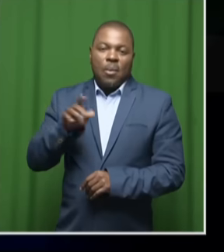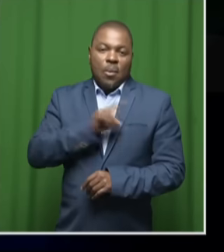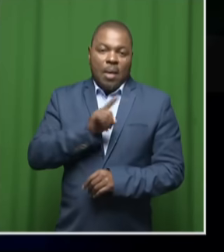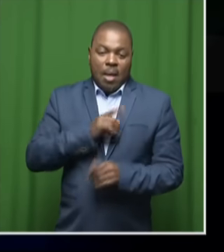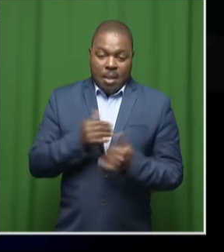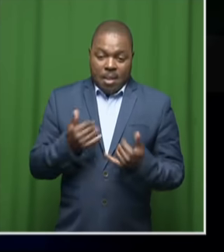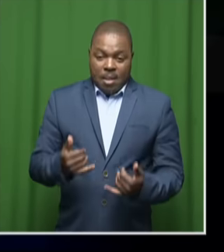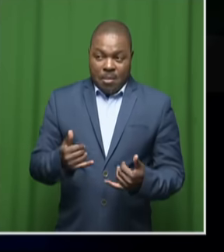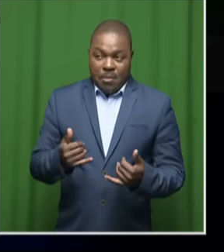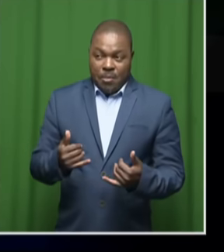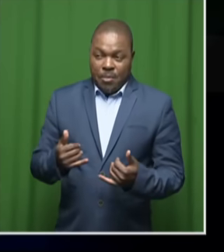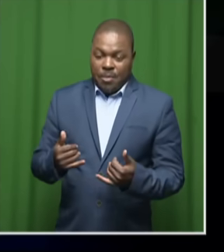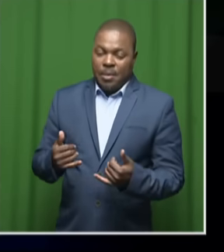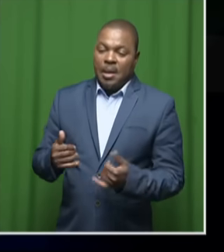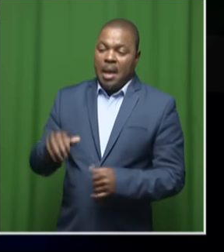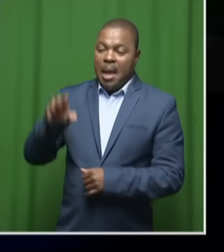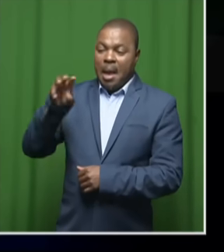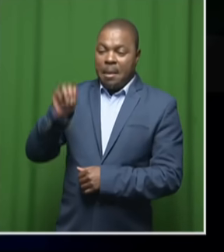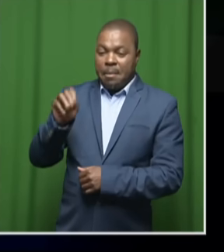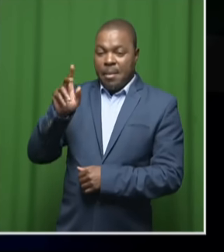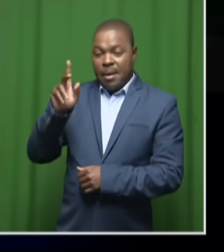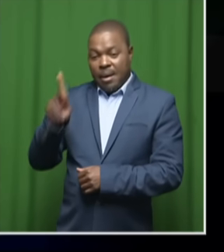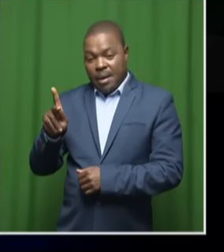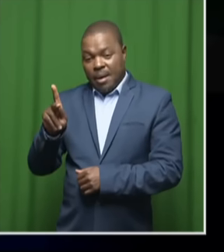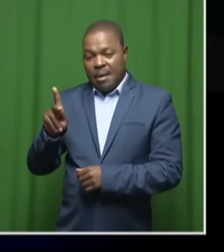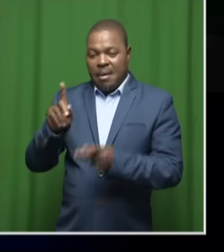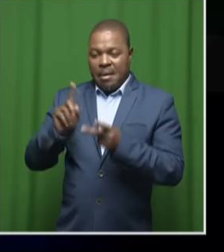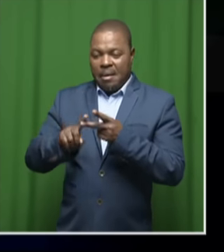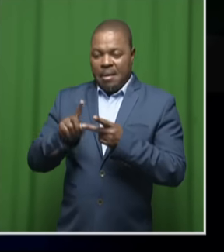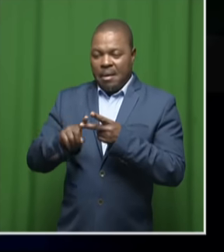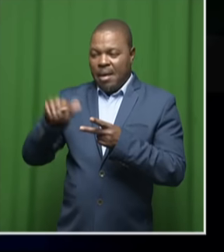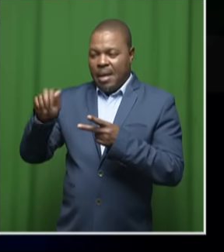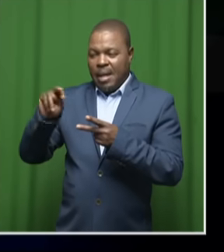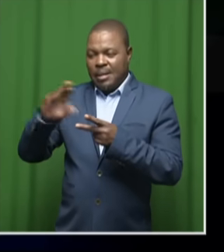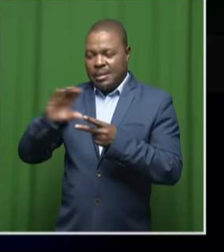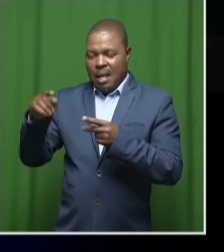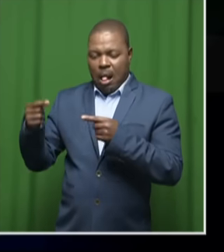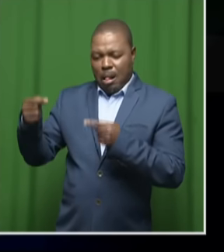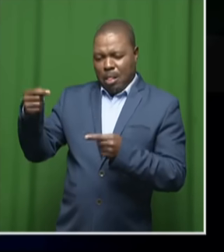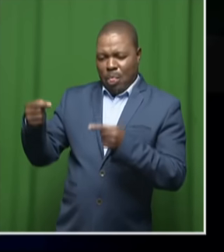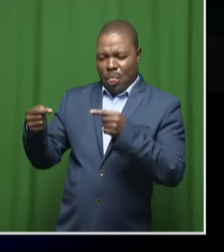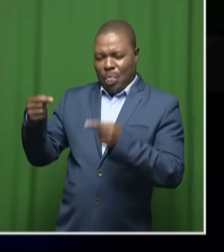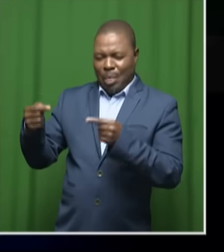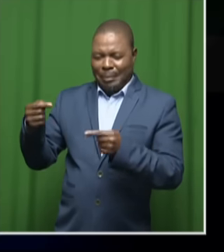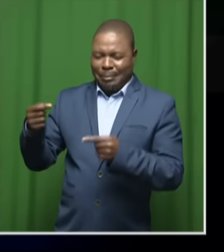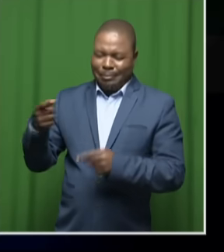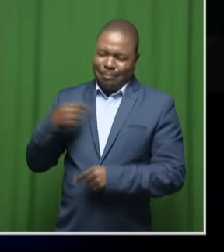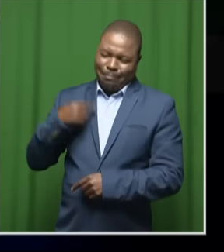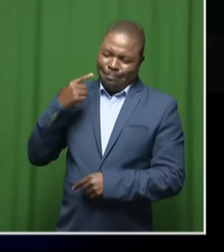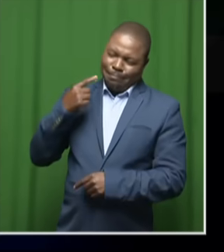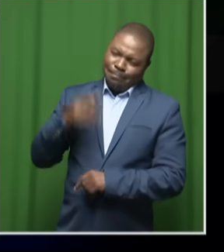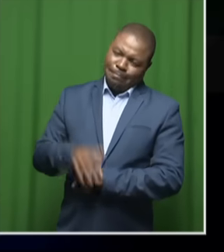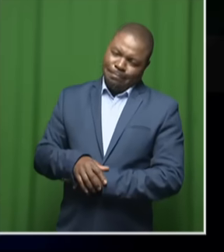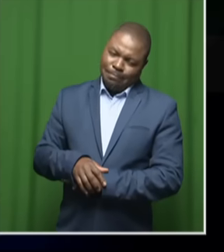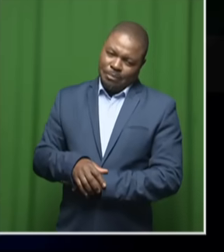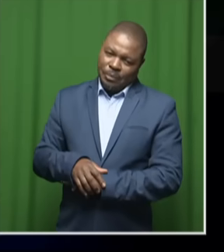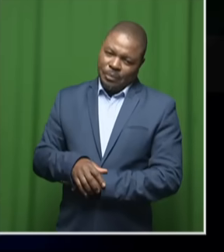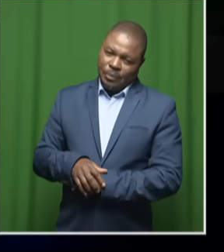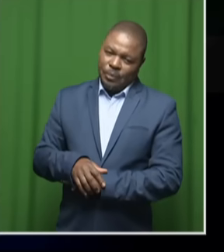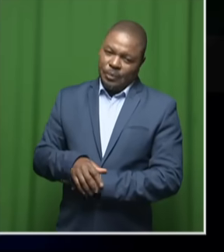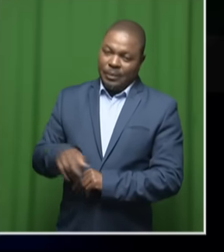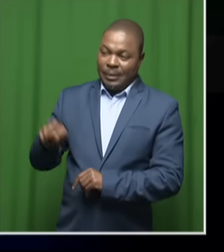where we're sitting with MK and the tension between the ANC and MK, I don't see